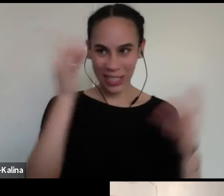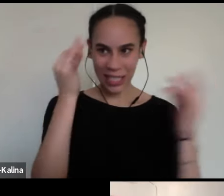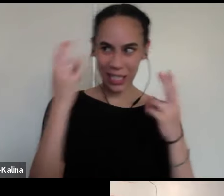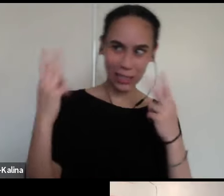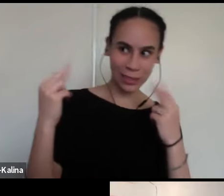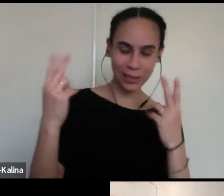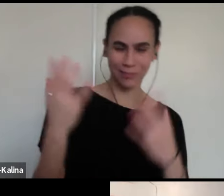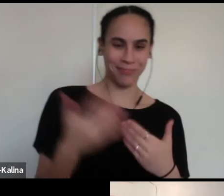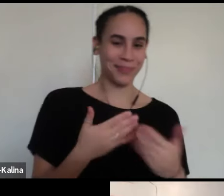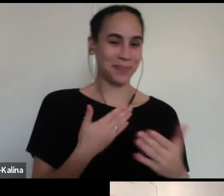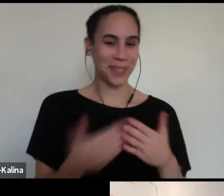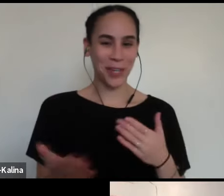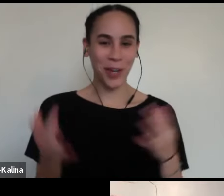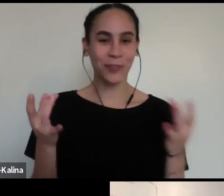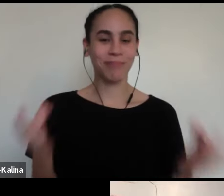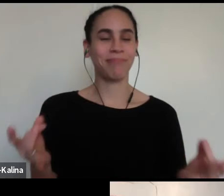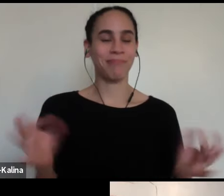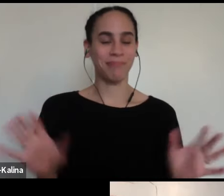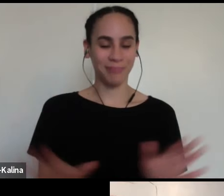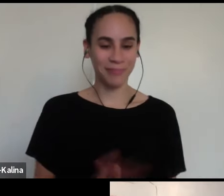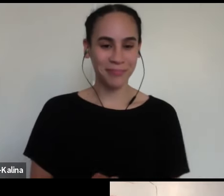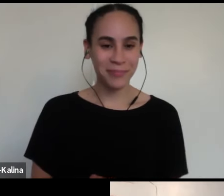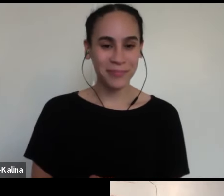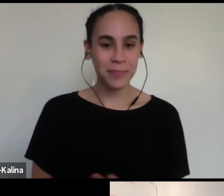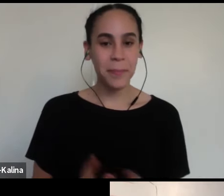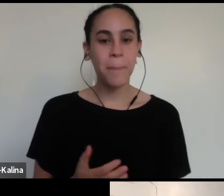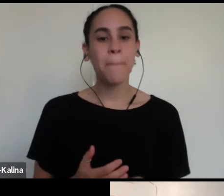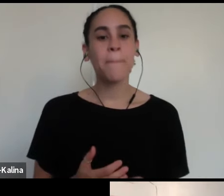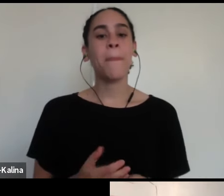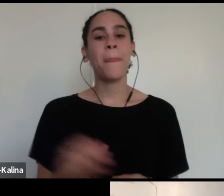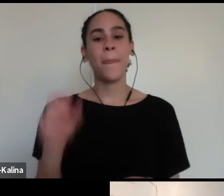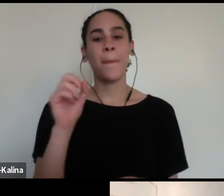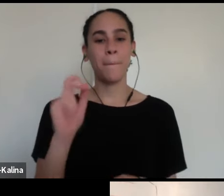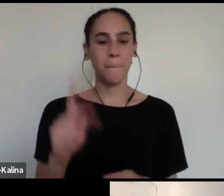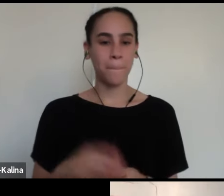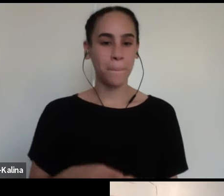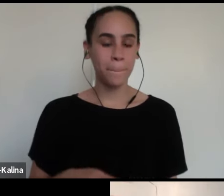All right. So looking at some of the questions,